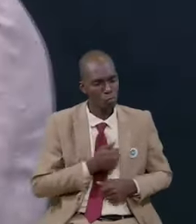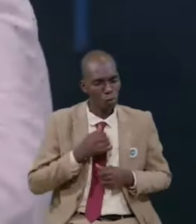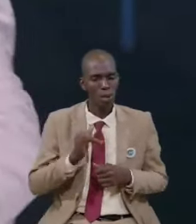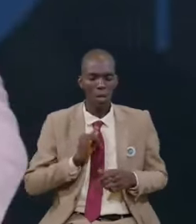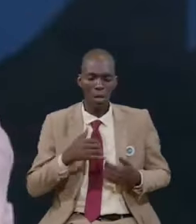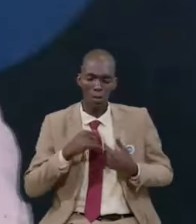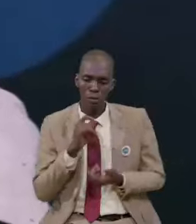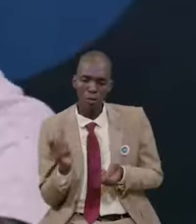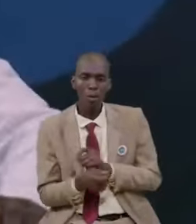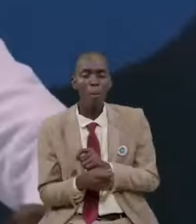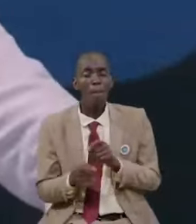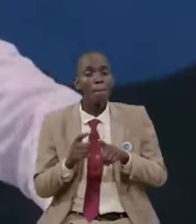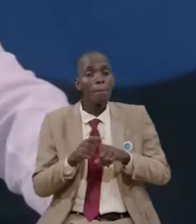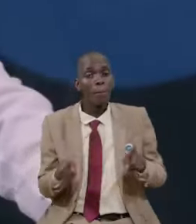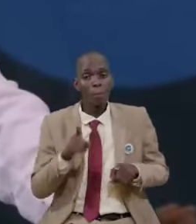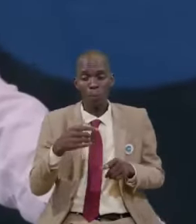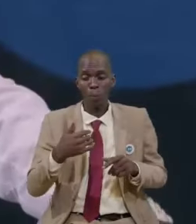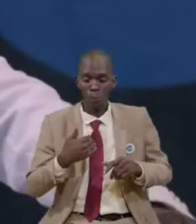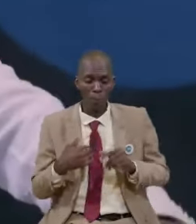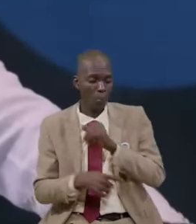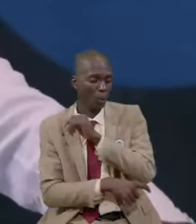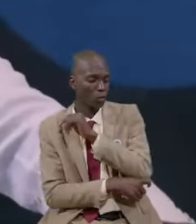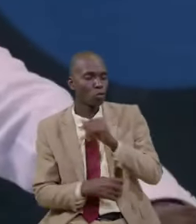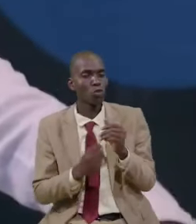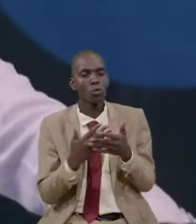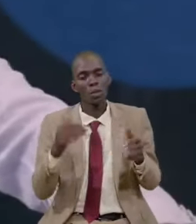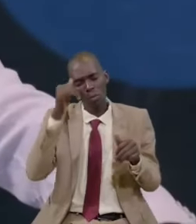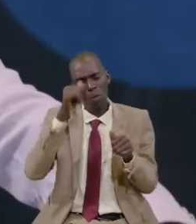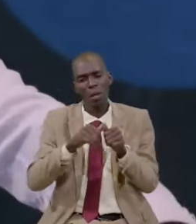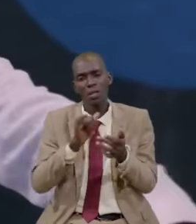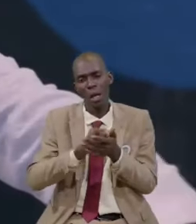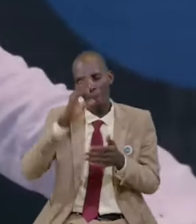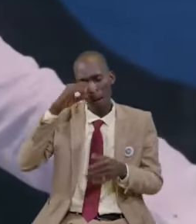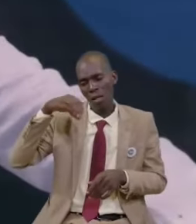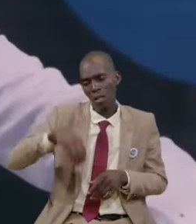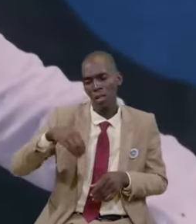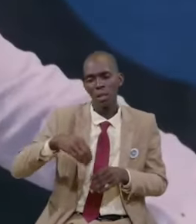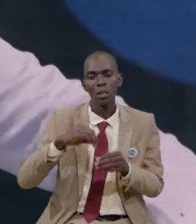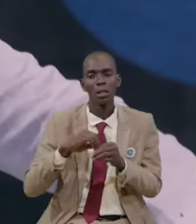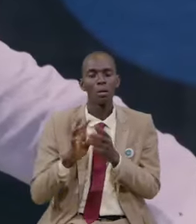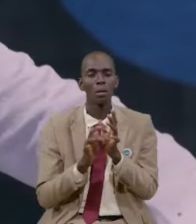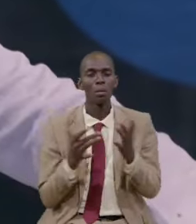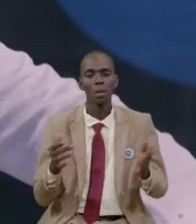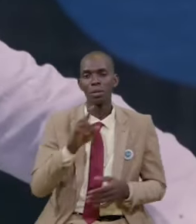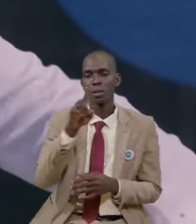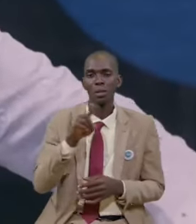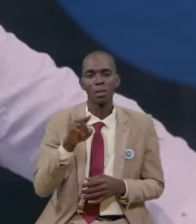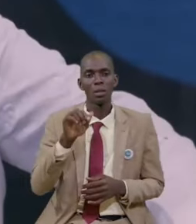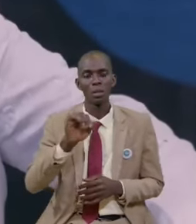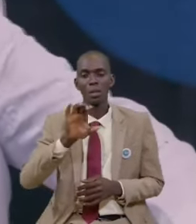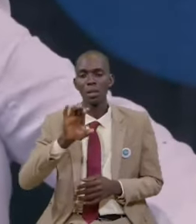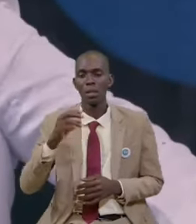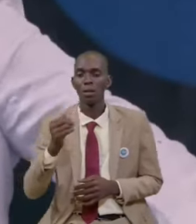something, and you've heard about Zacchaeus, half of my good I give to the poor. If I've taken anything from any man